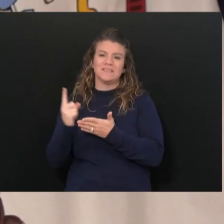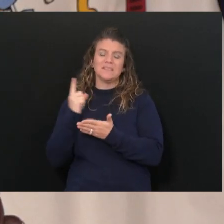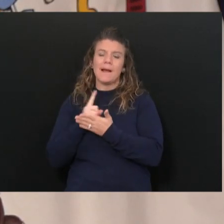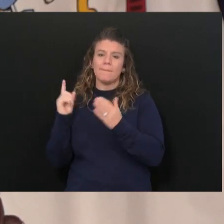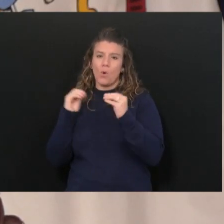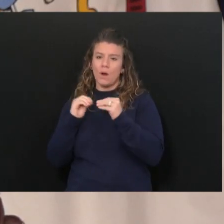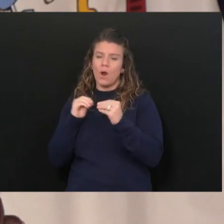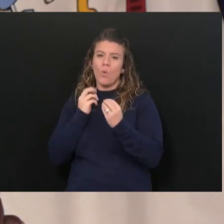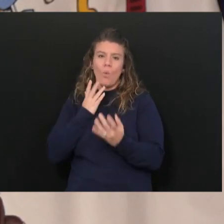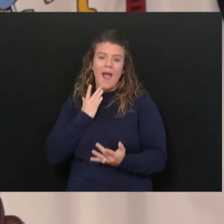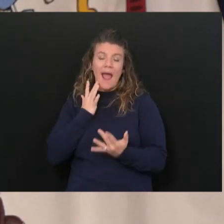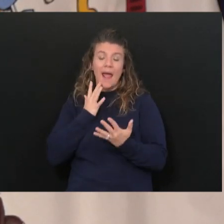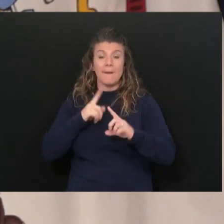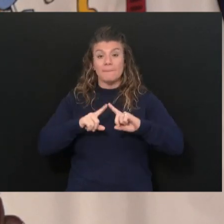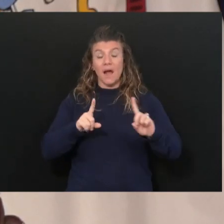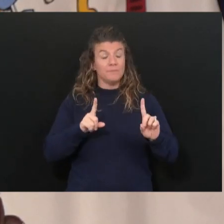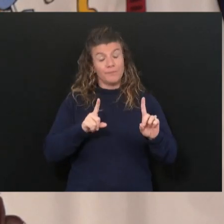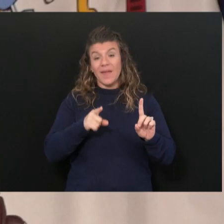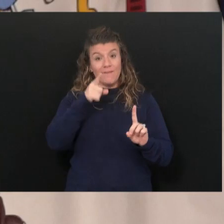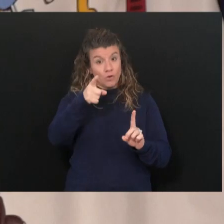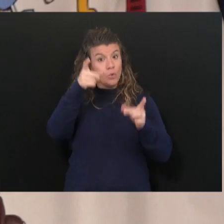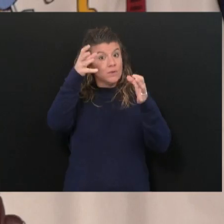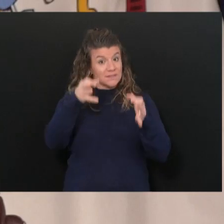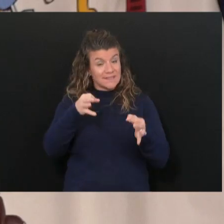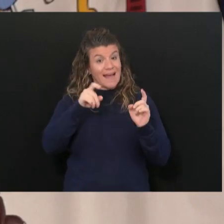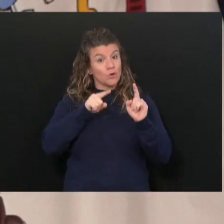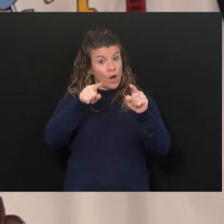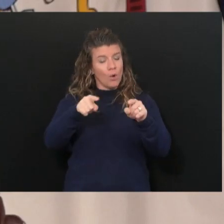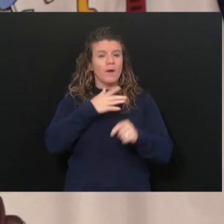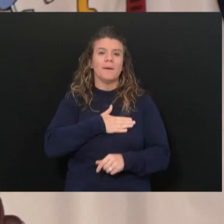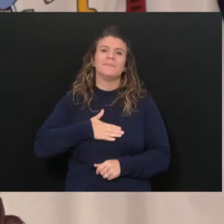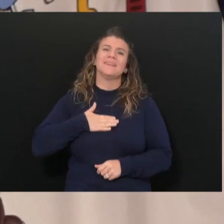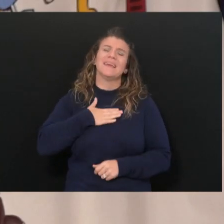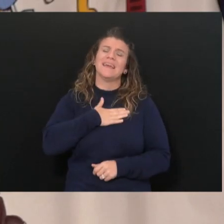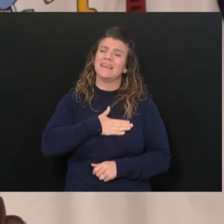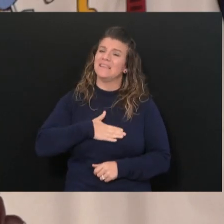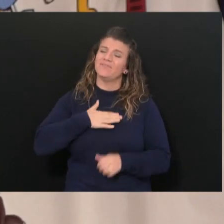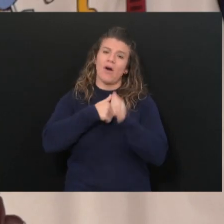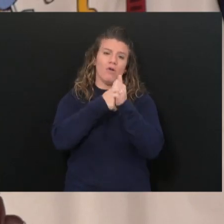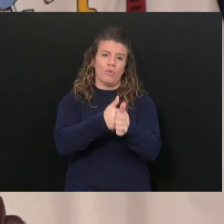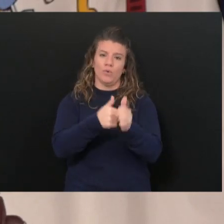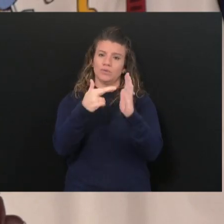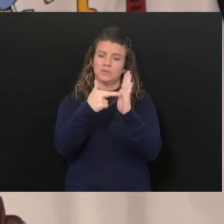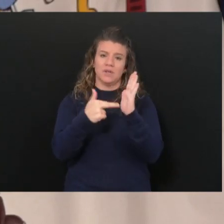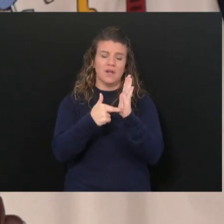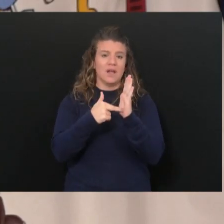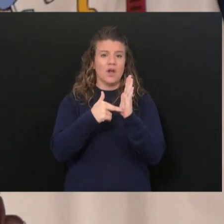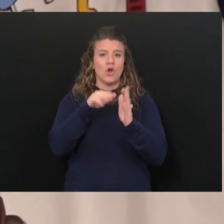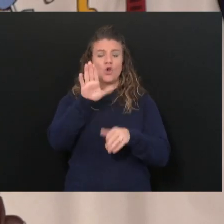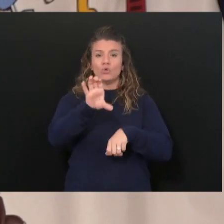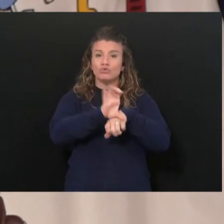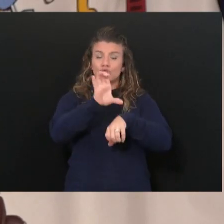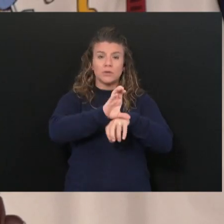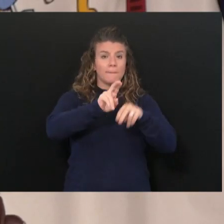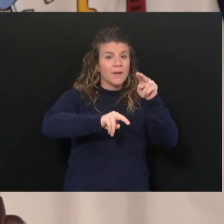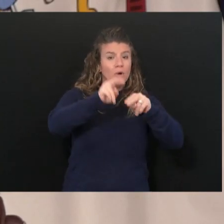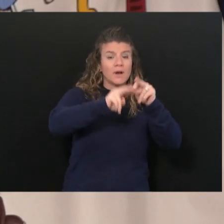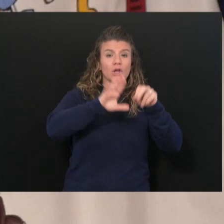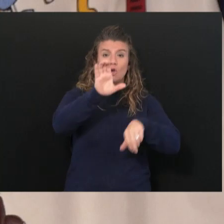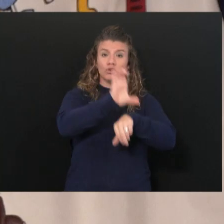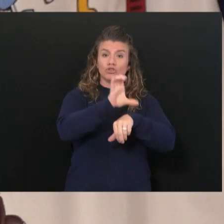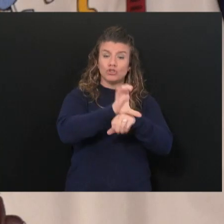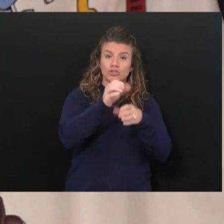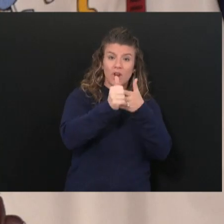But if you choose to go, please, all church officials and all church leaders in every way, and